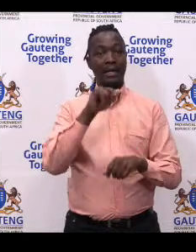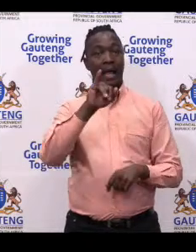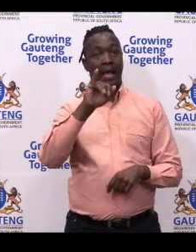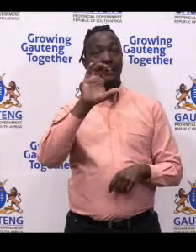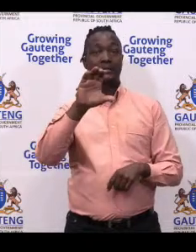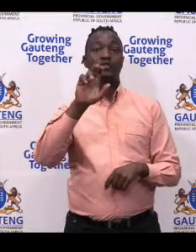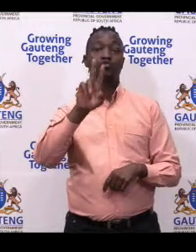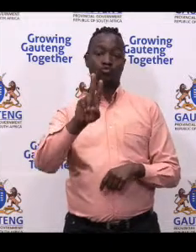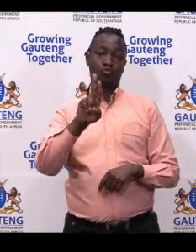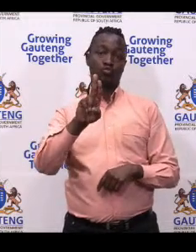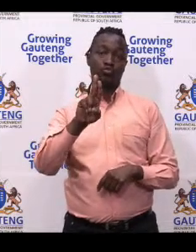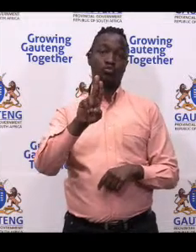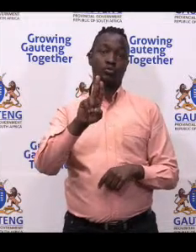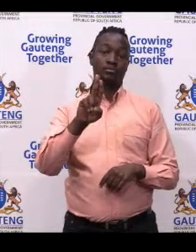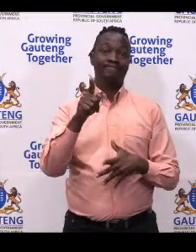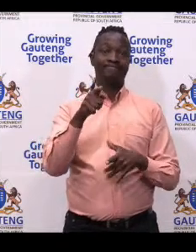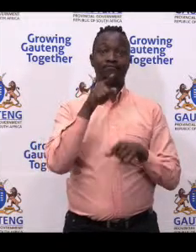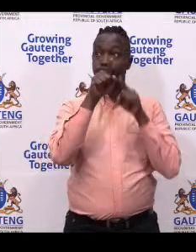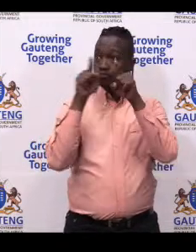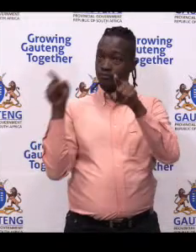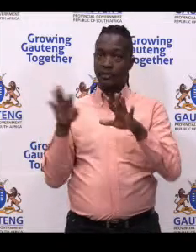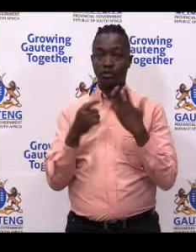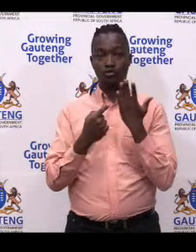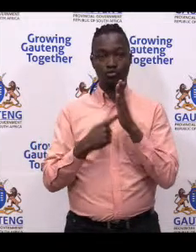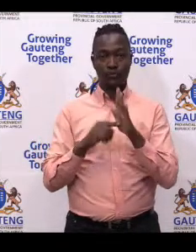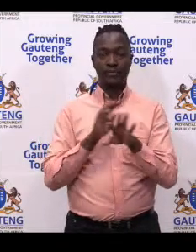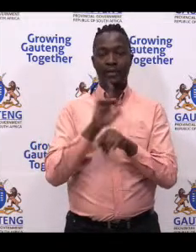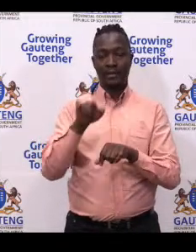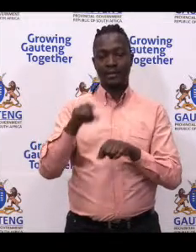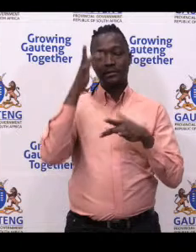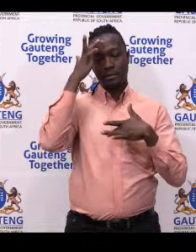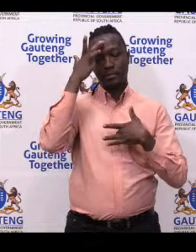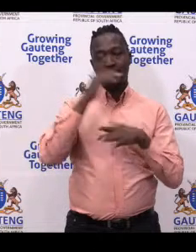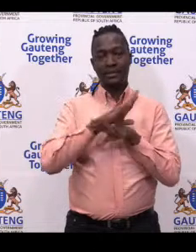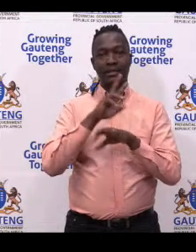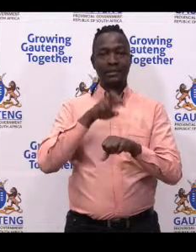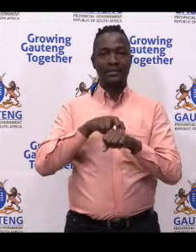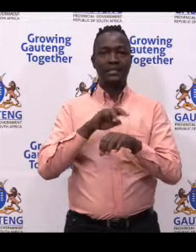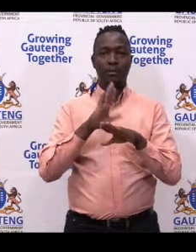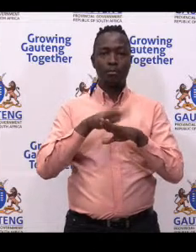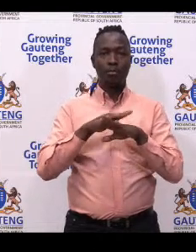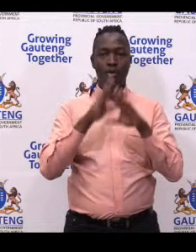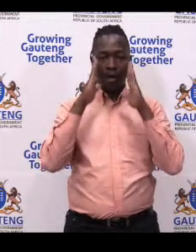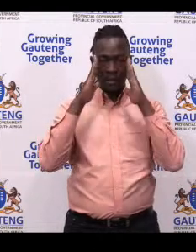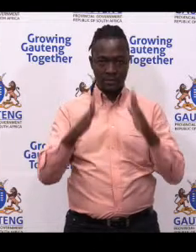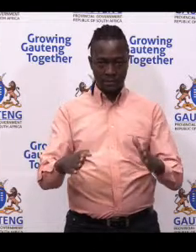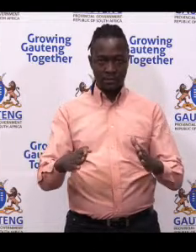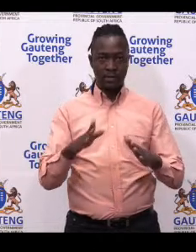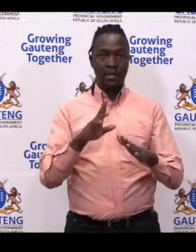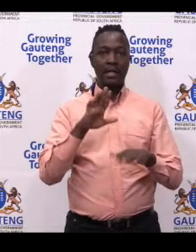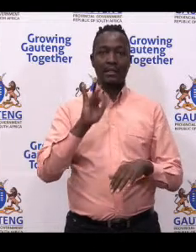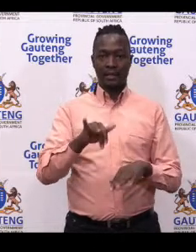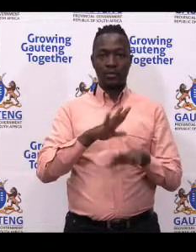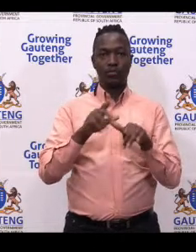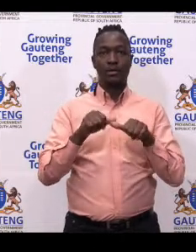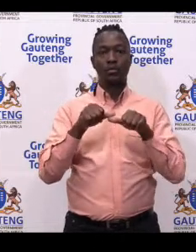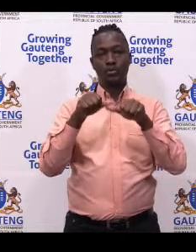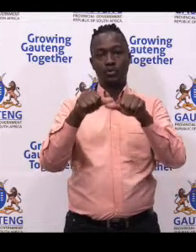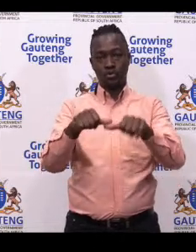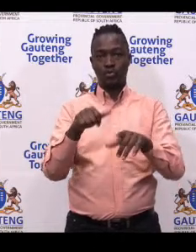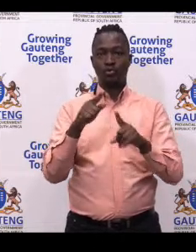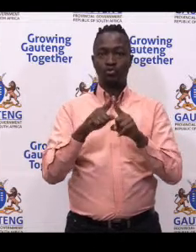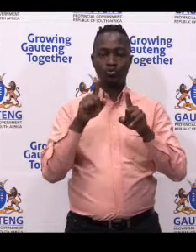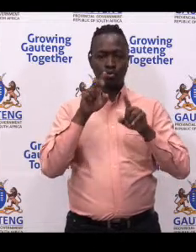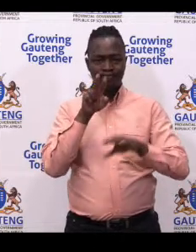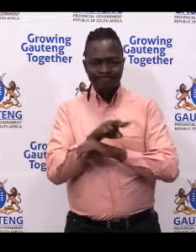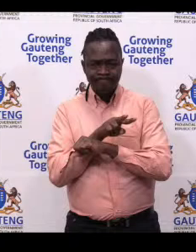high care and intensive care units. And these are patients that require more attention and that we are continuing to